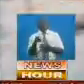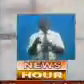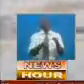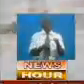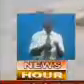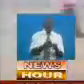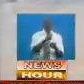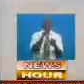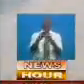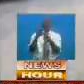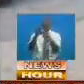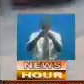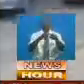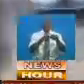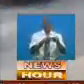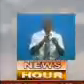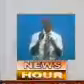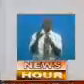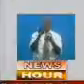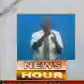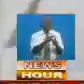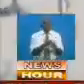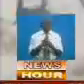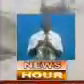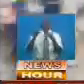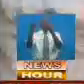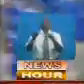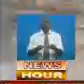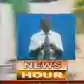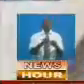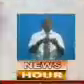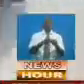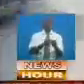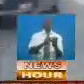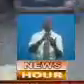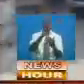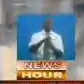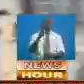names will formally begin throughout the city from the 11th of February this year.